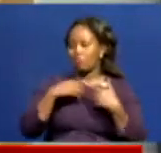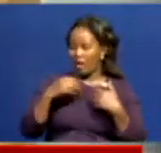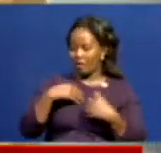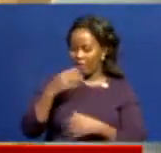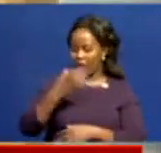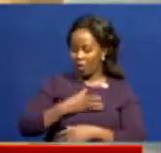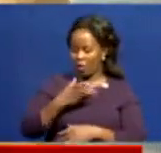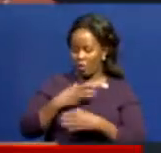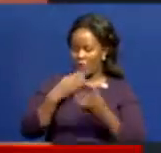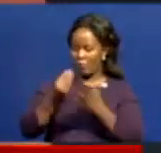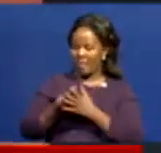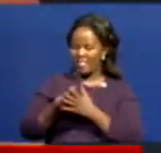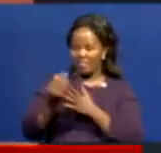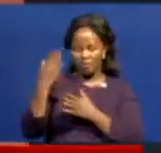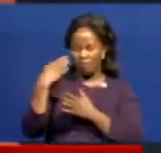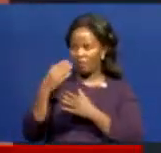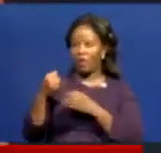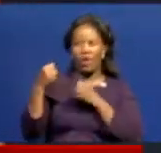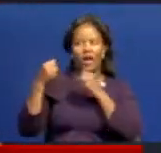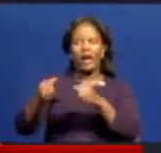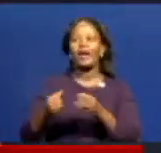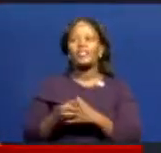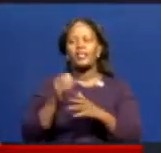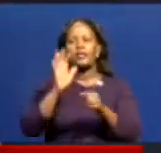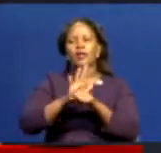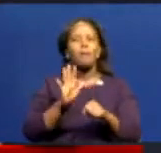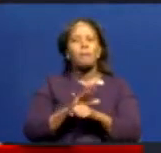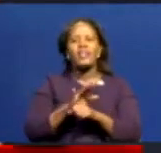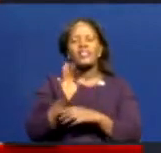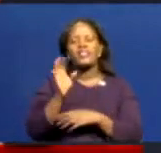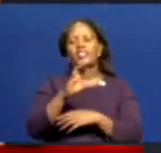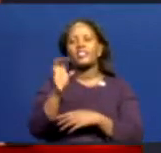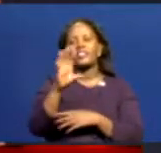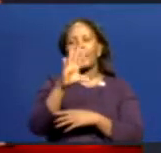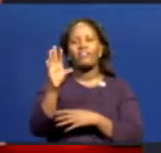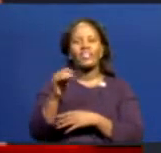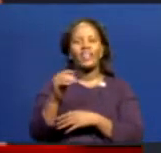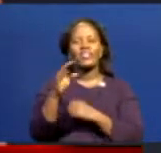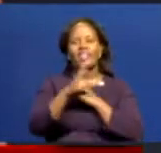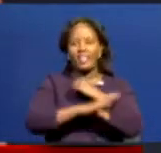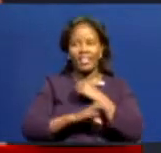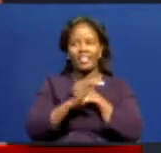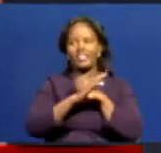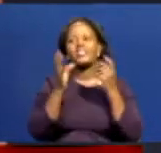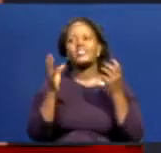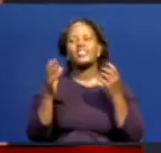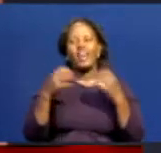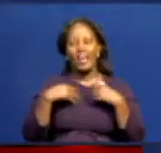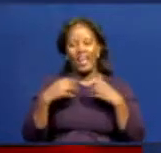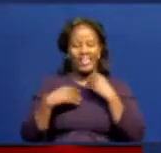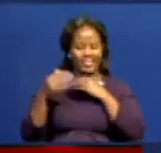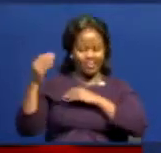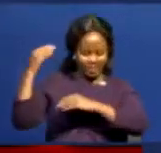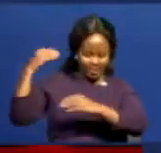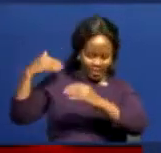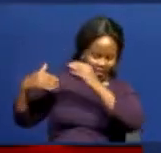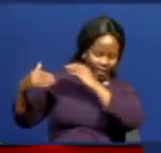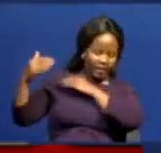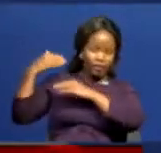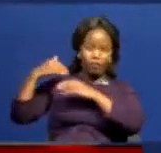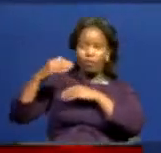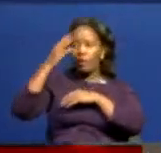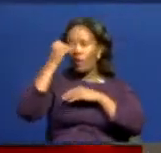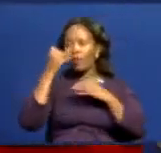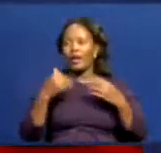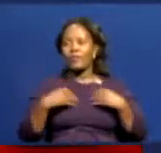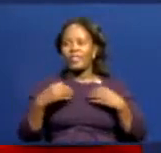to that, we couldn't issue currencies. Many Africans were thought to be able to carry currencies, notes. That takes us back to actually why we had coins,